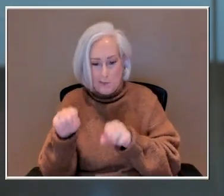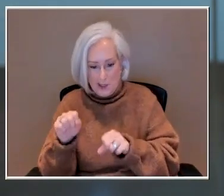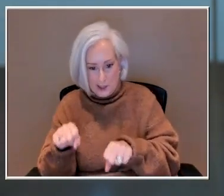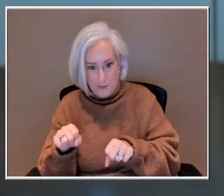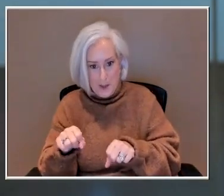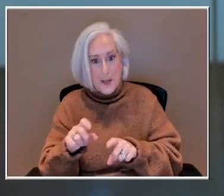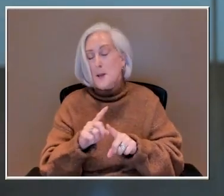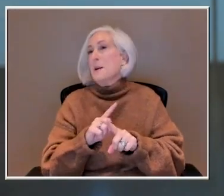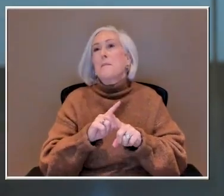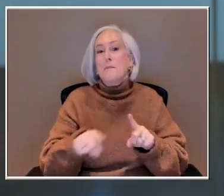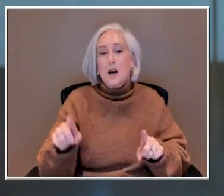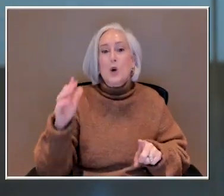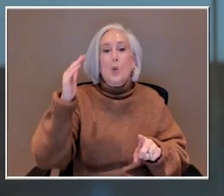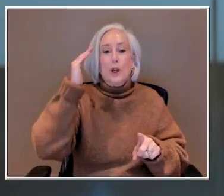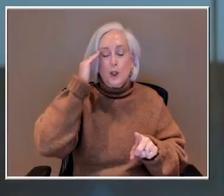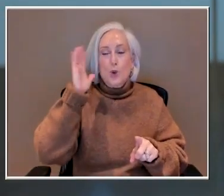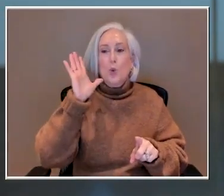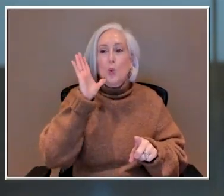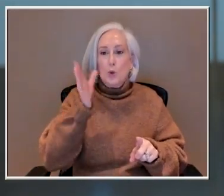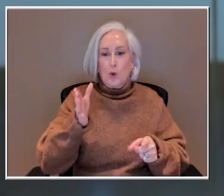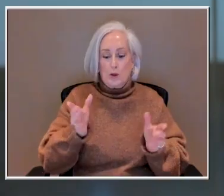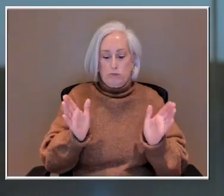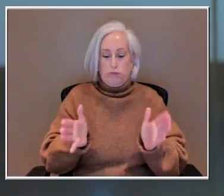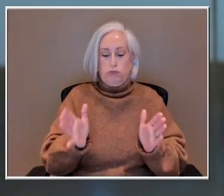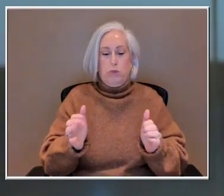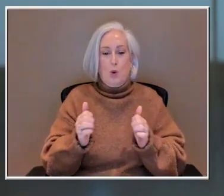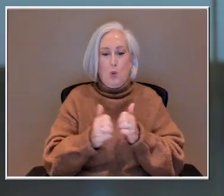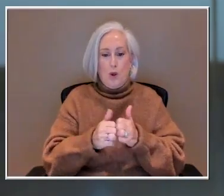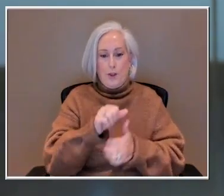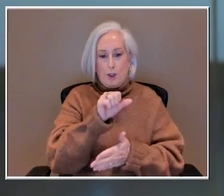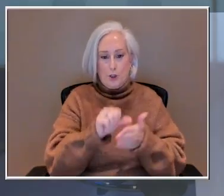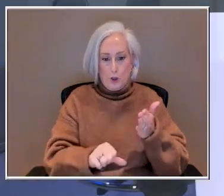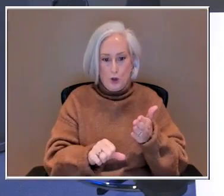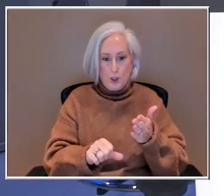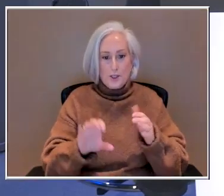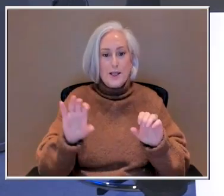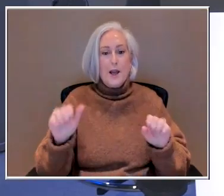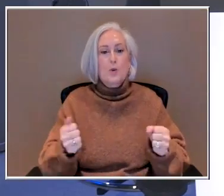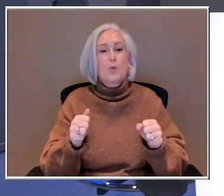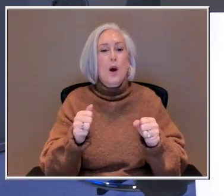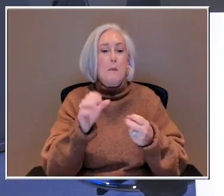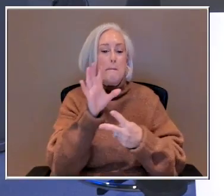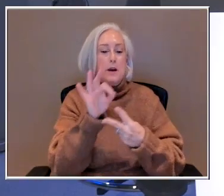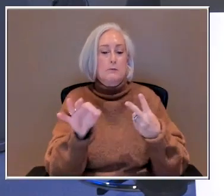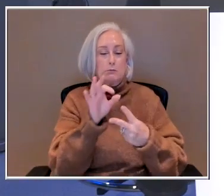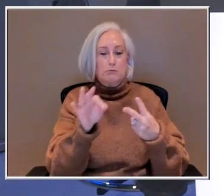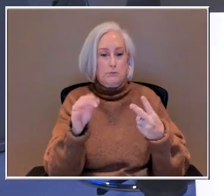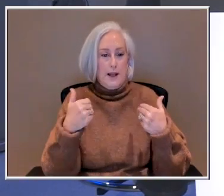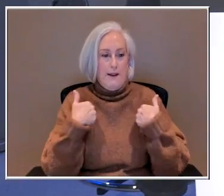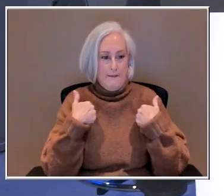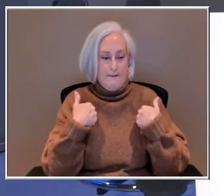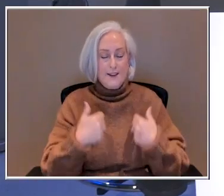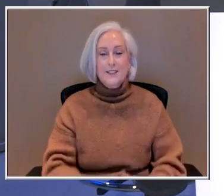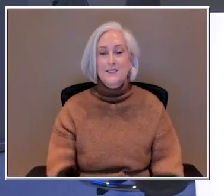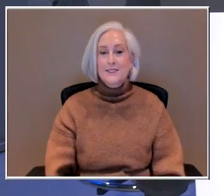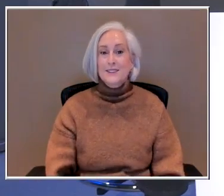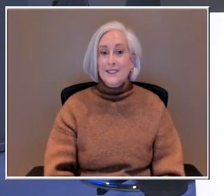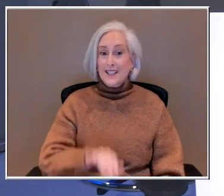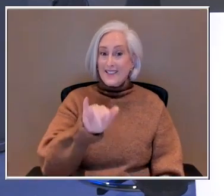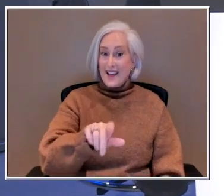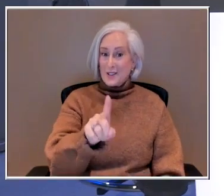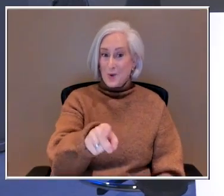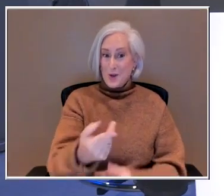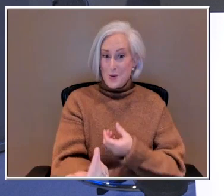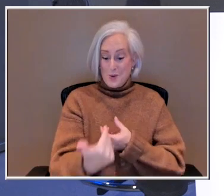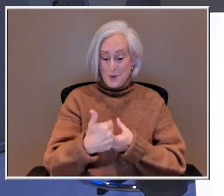be talking to our surgeons and talking to him about surgical options for his treatment. This is where you come in. We're going to talk about